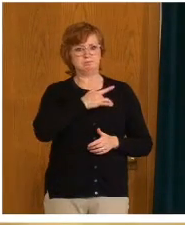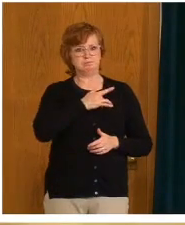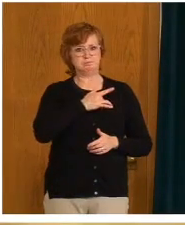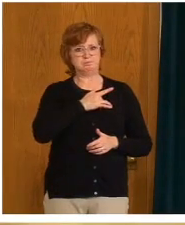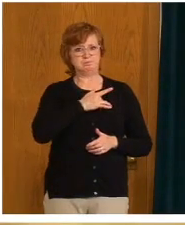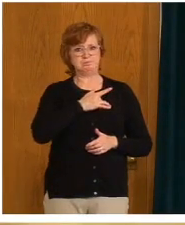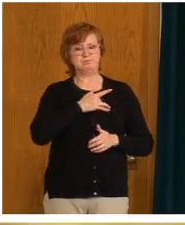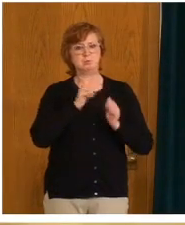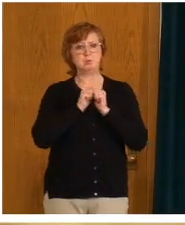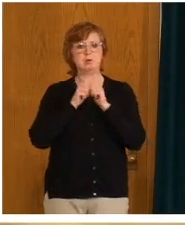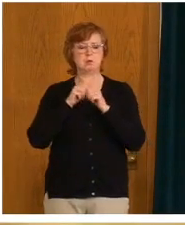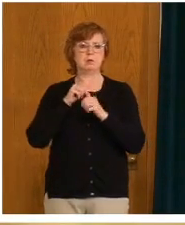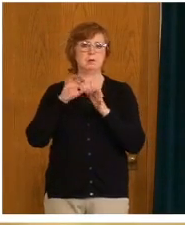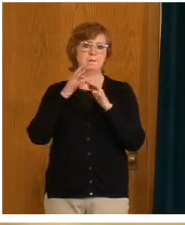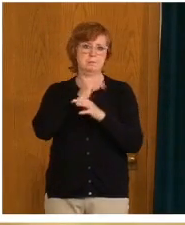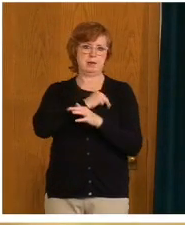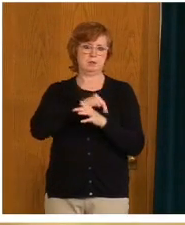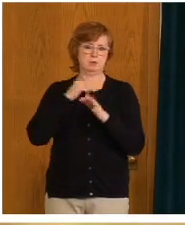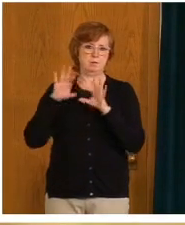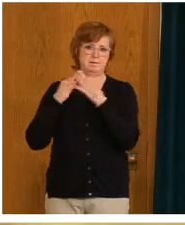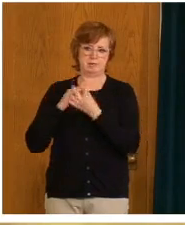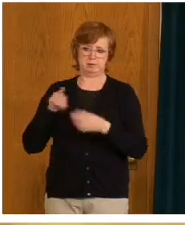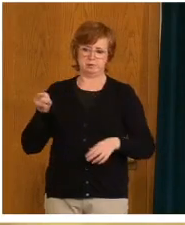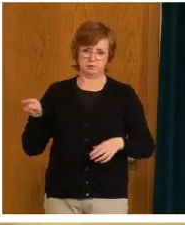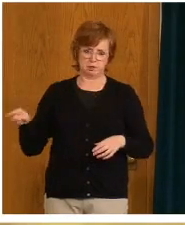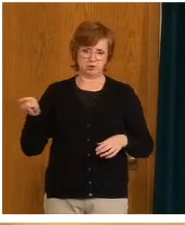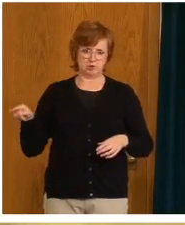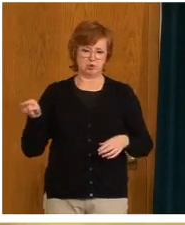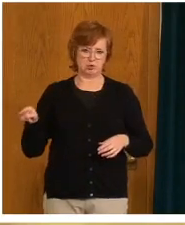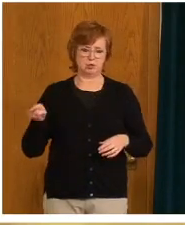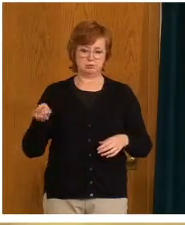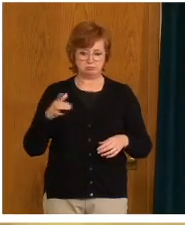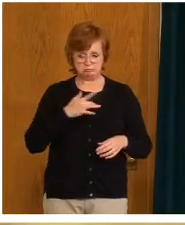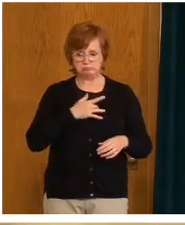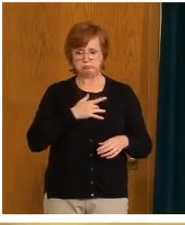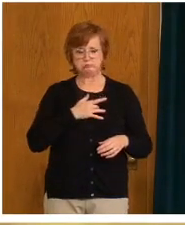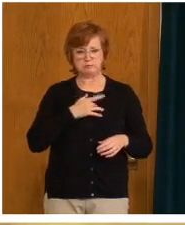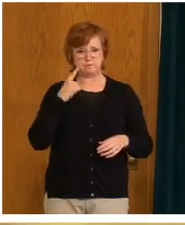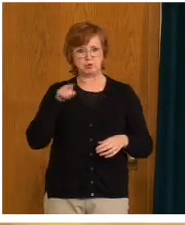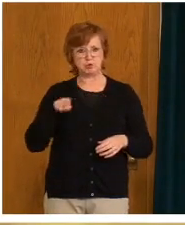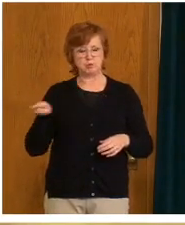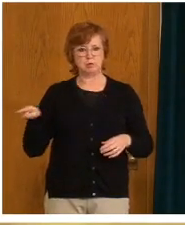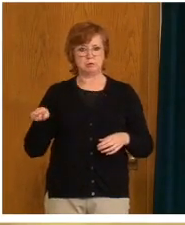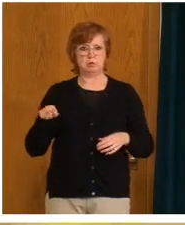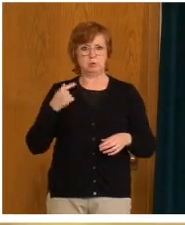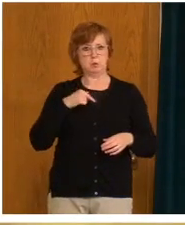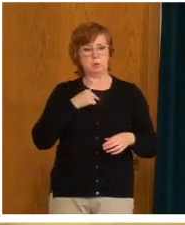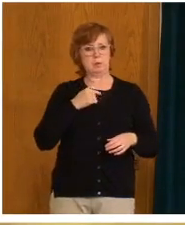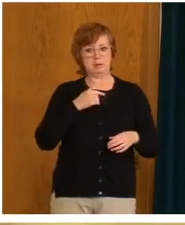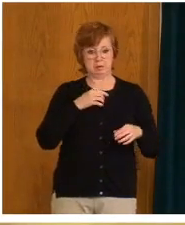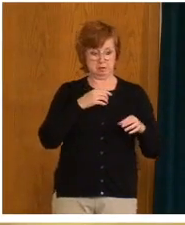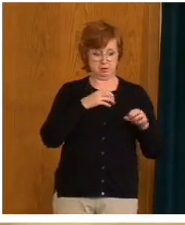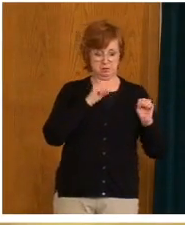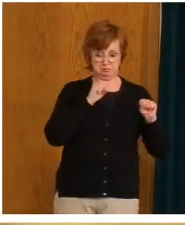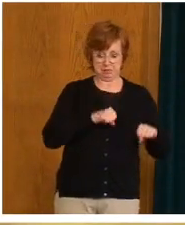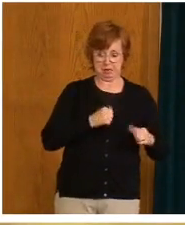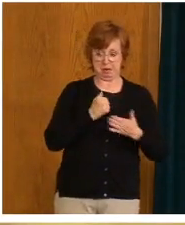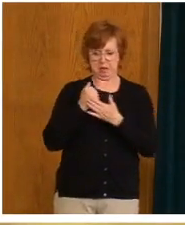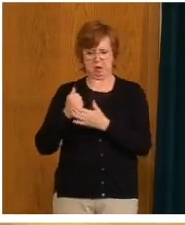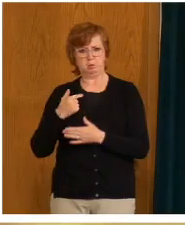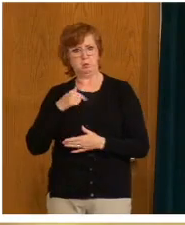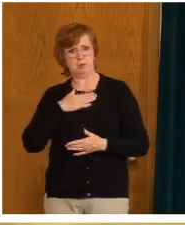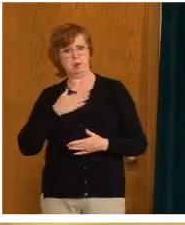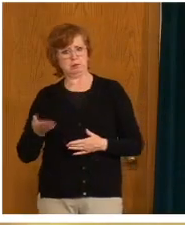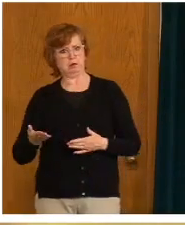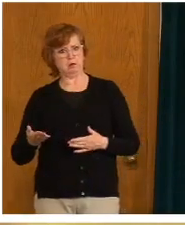families in Manitoba, and where we have capacity and where we can help, we most certainly are going to help our fellow